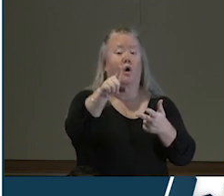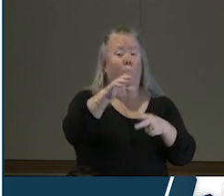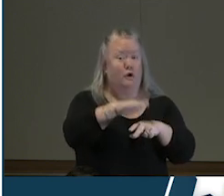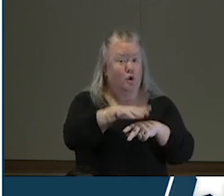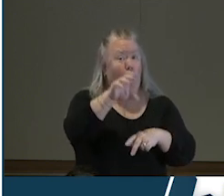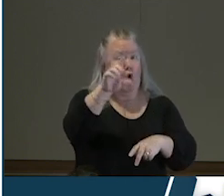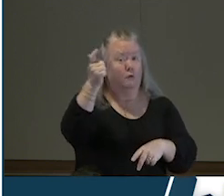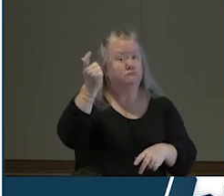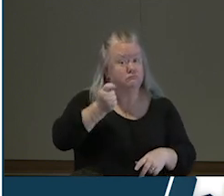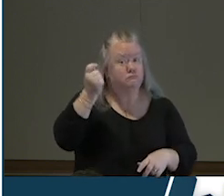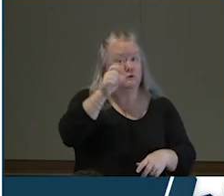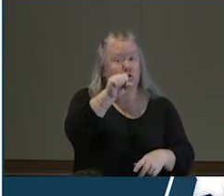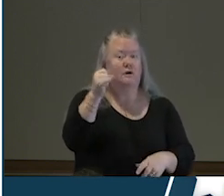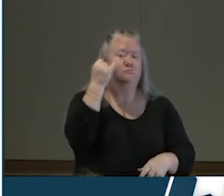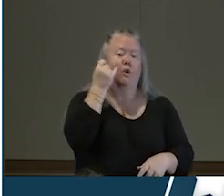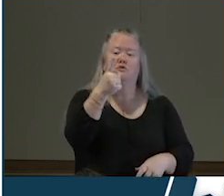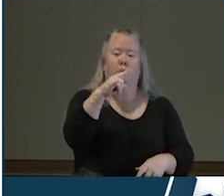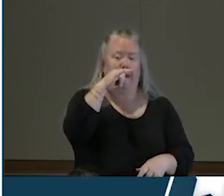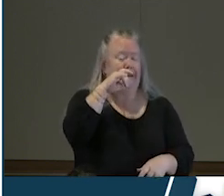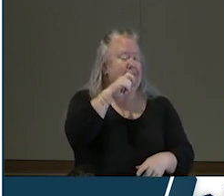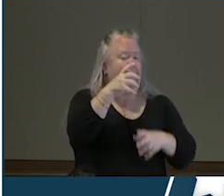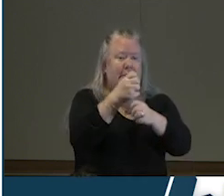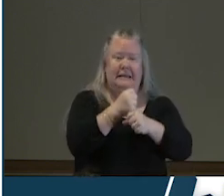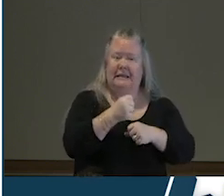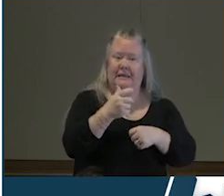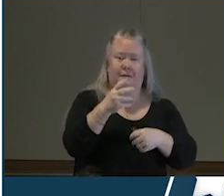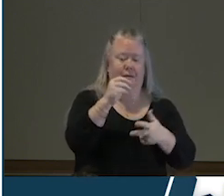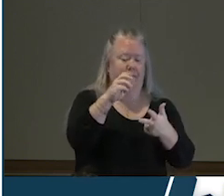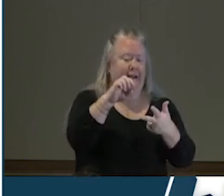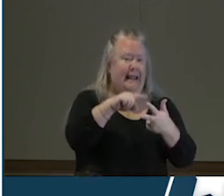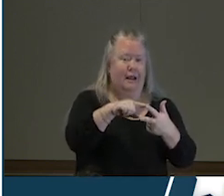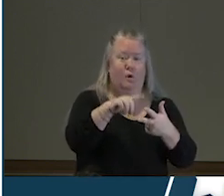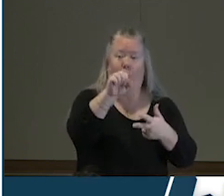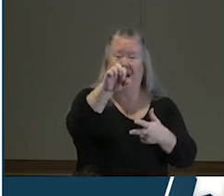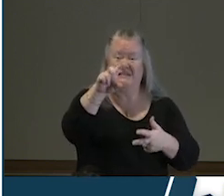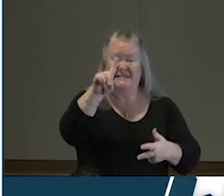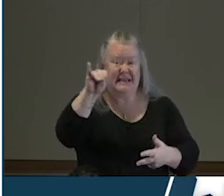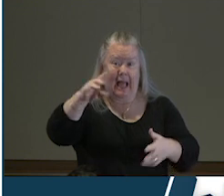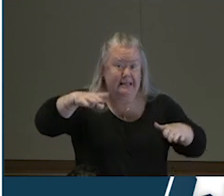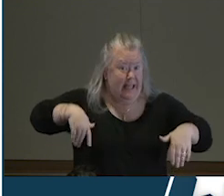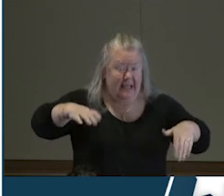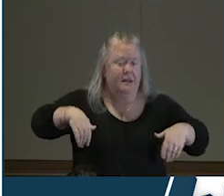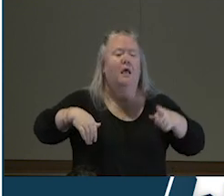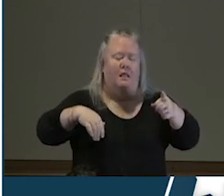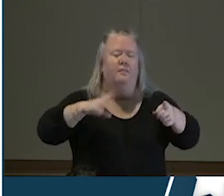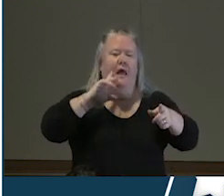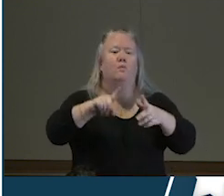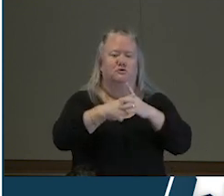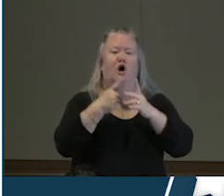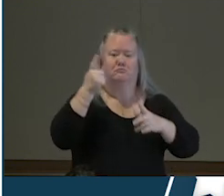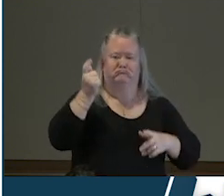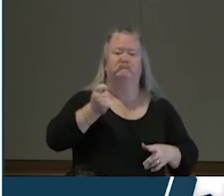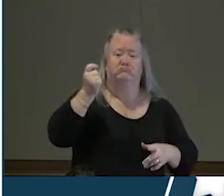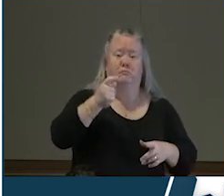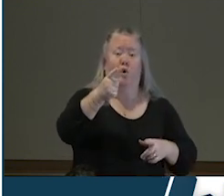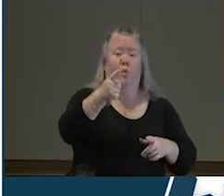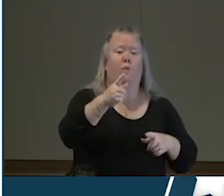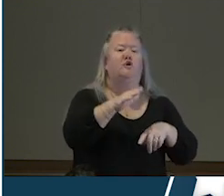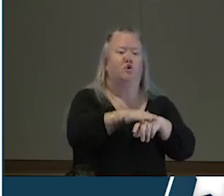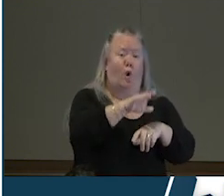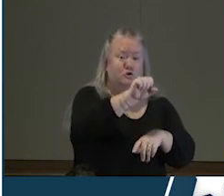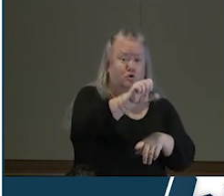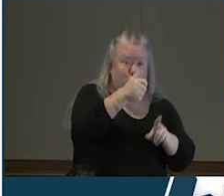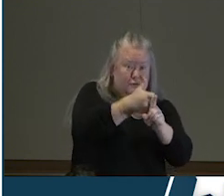Social Security, if your child is not receiving Medicare or SSDI yet, they will start to receive that when you go on